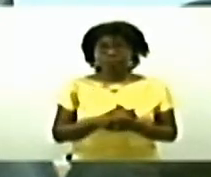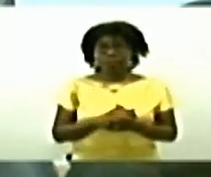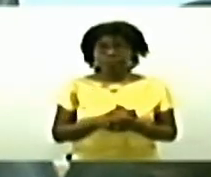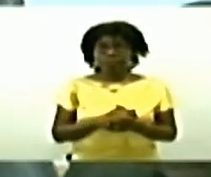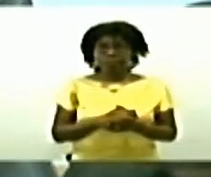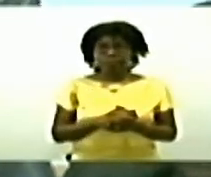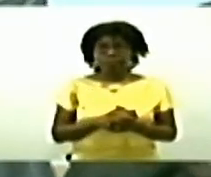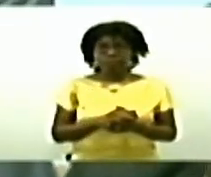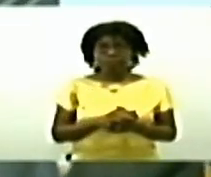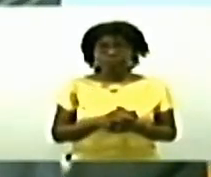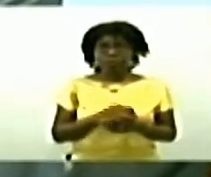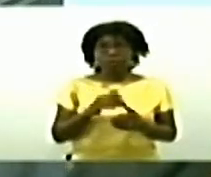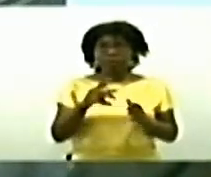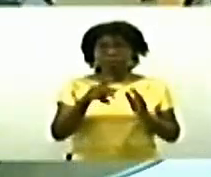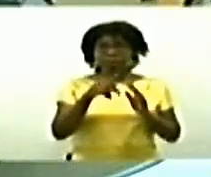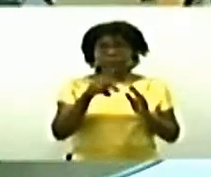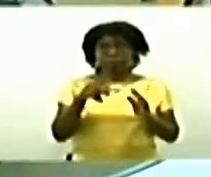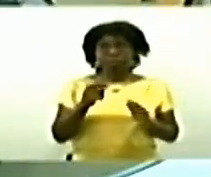The Principal Act, Another